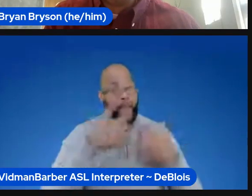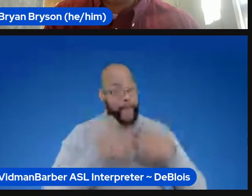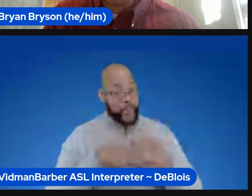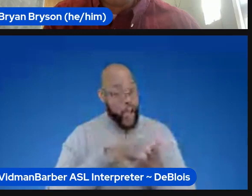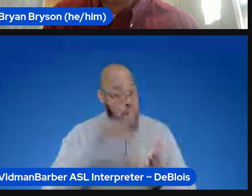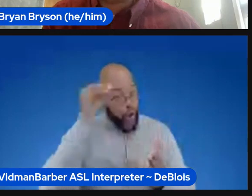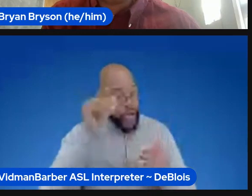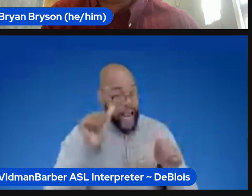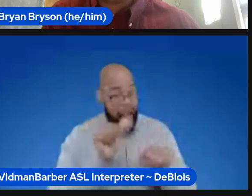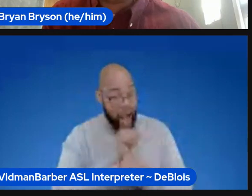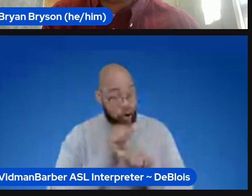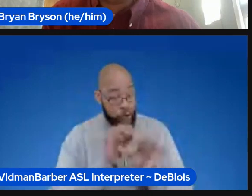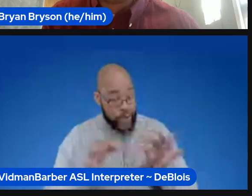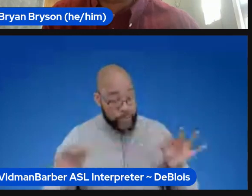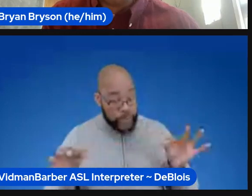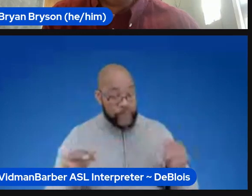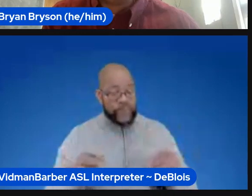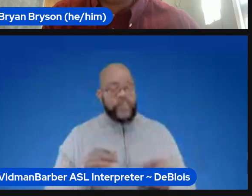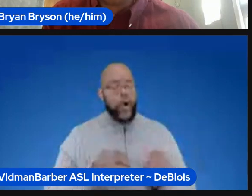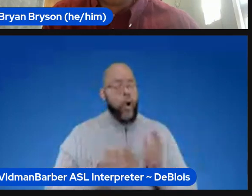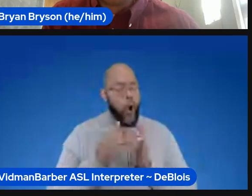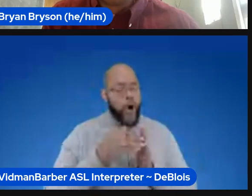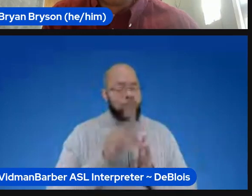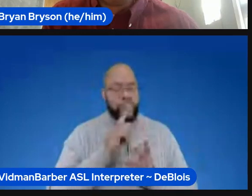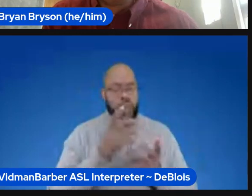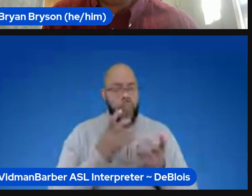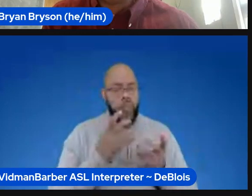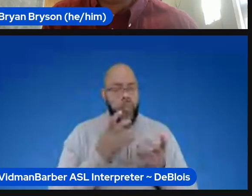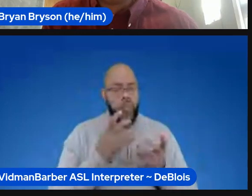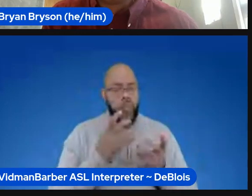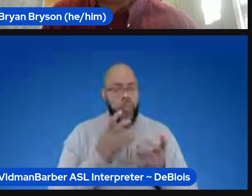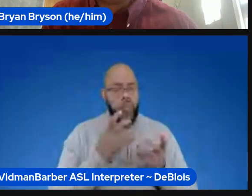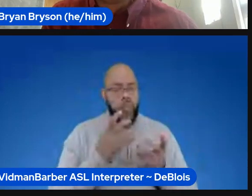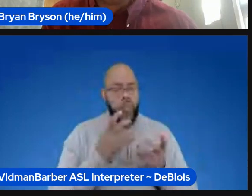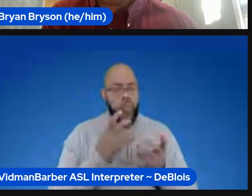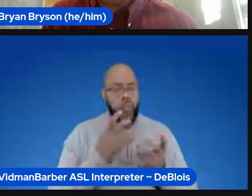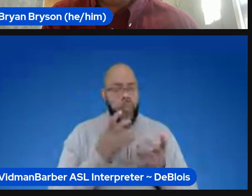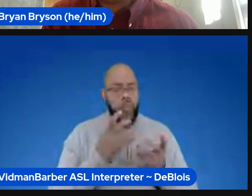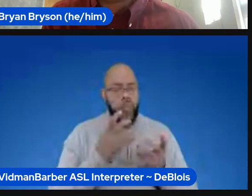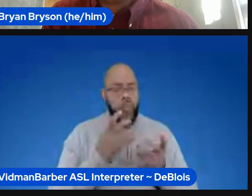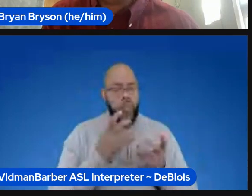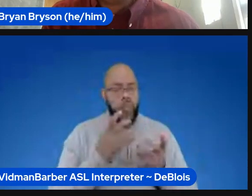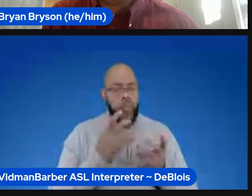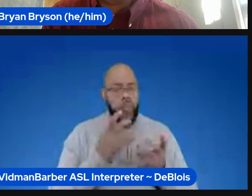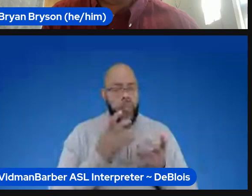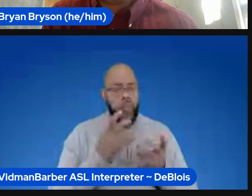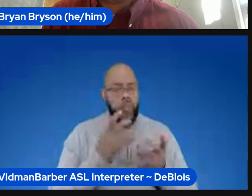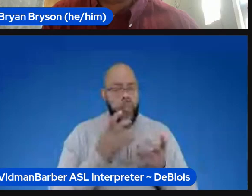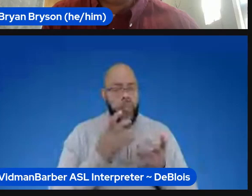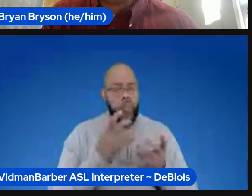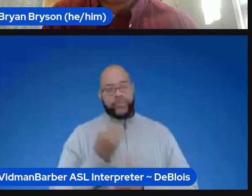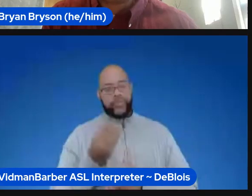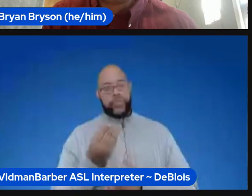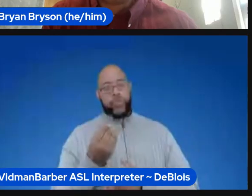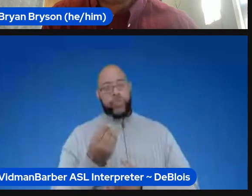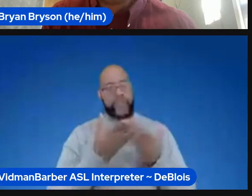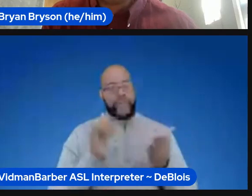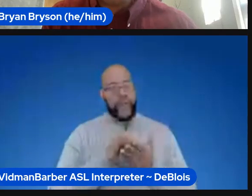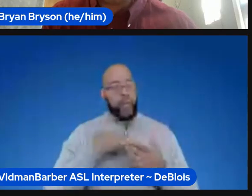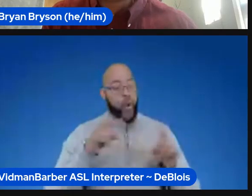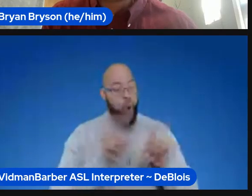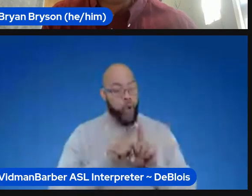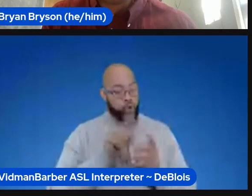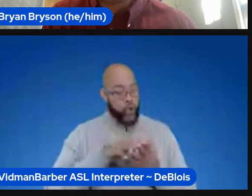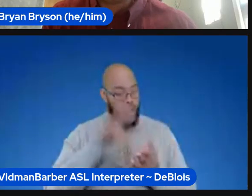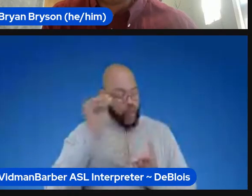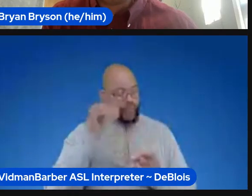algorithms oftentimes really want a lot more data than we can offer. And so one of the things we also learned in